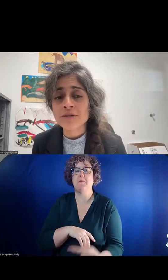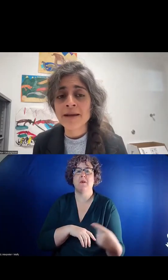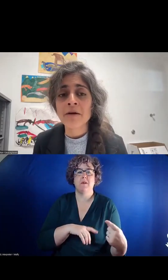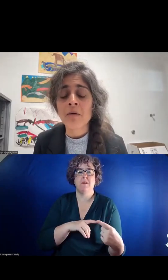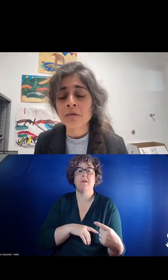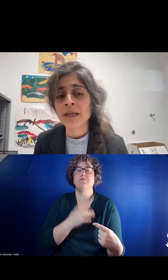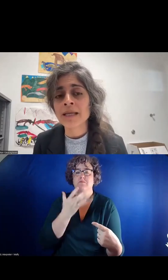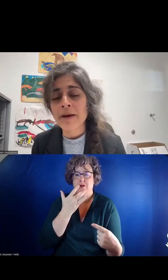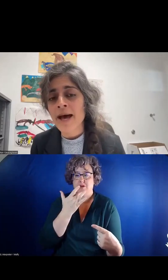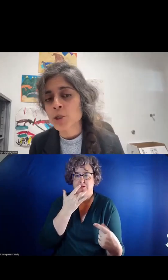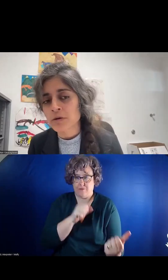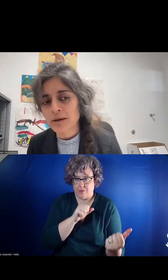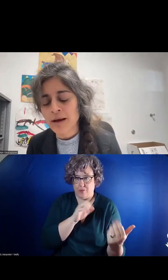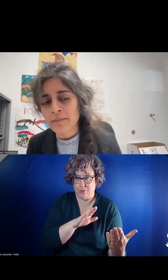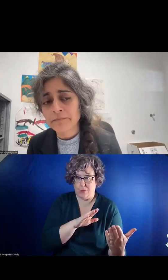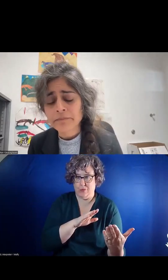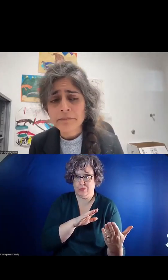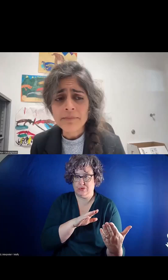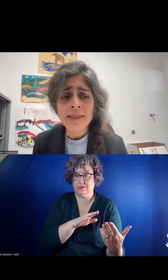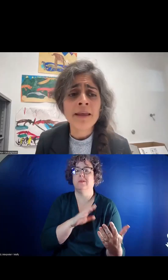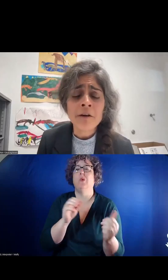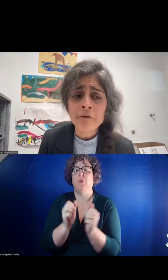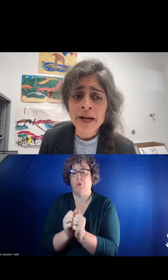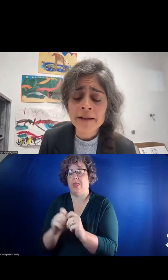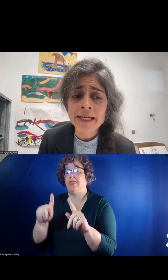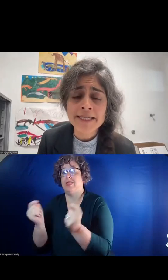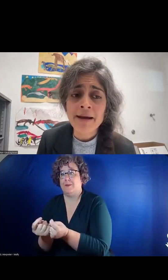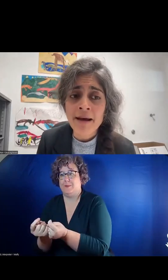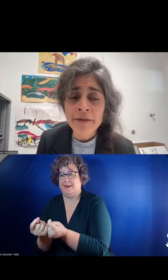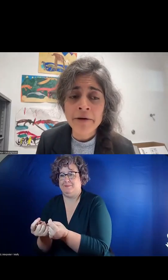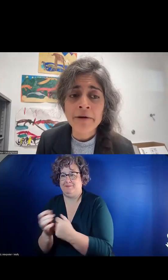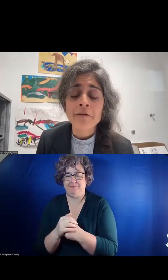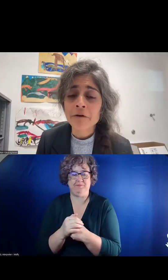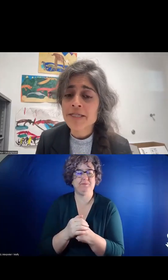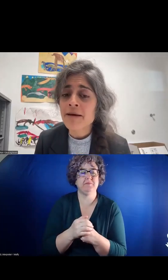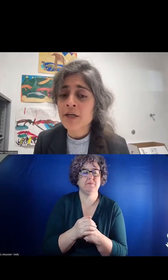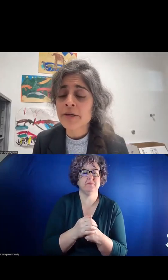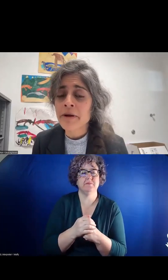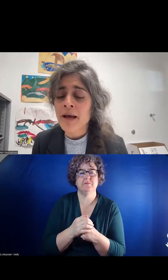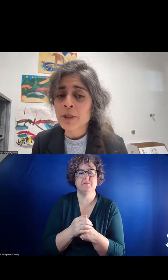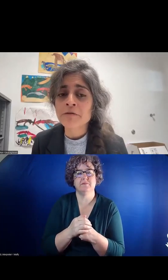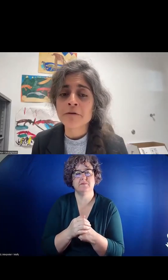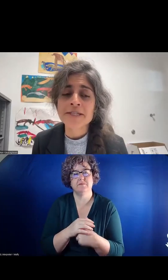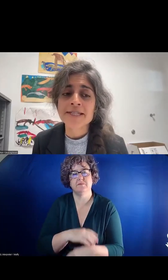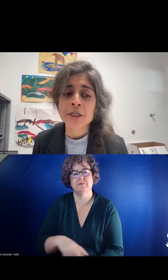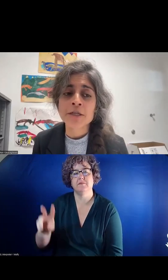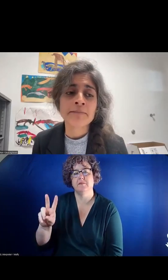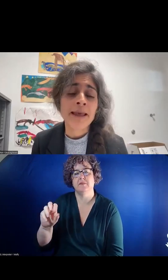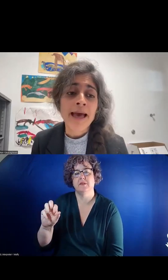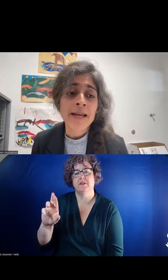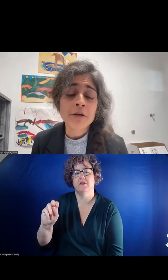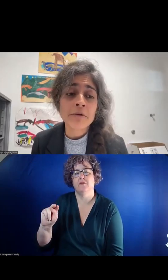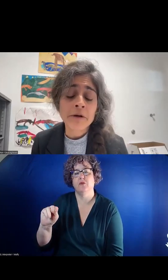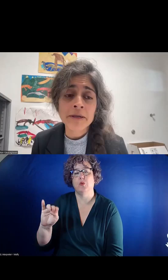to using only the patch or the gum. Varenicline is the other first-line treatment option for